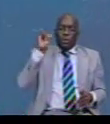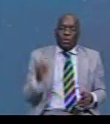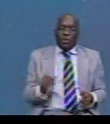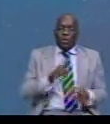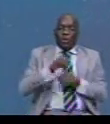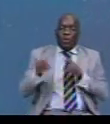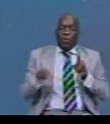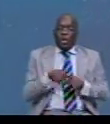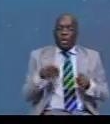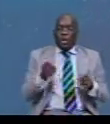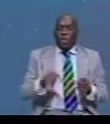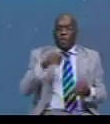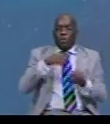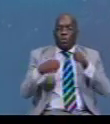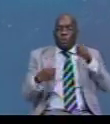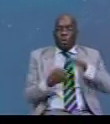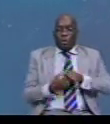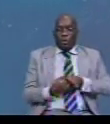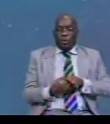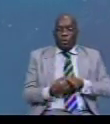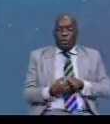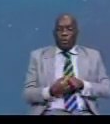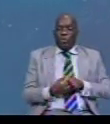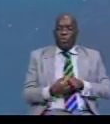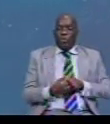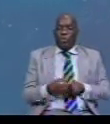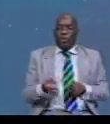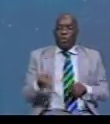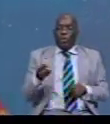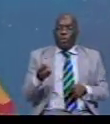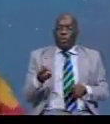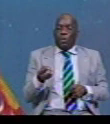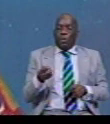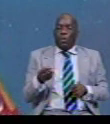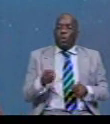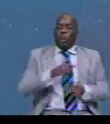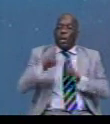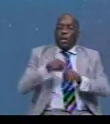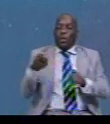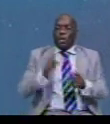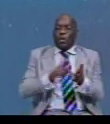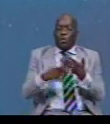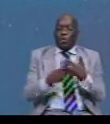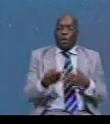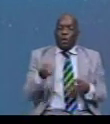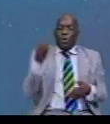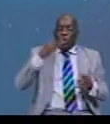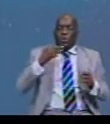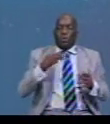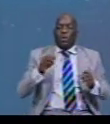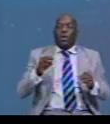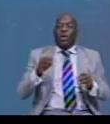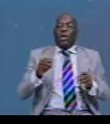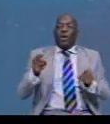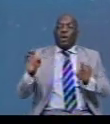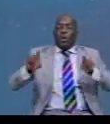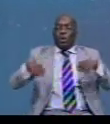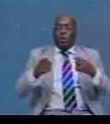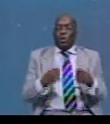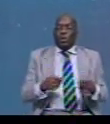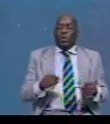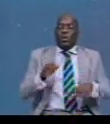was going on during the nation choir, the first choir